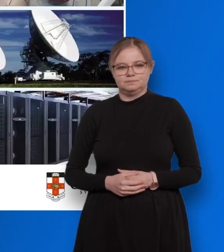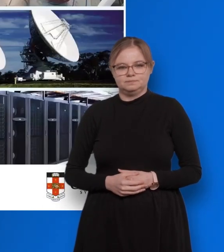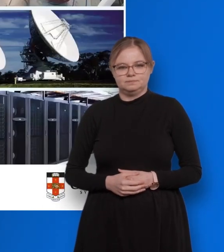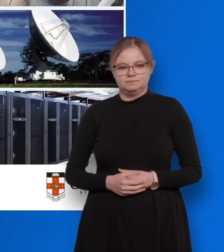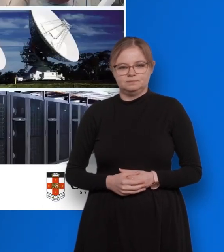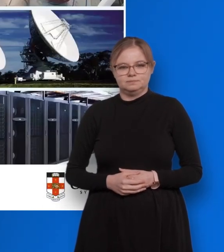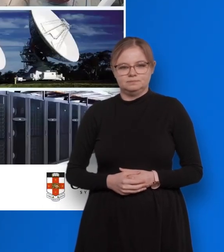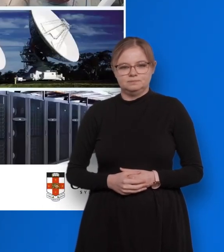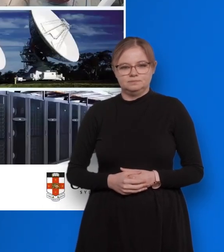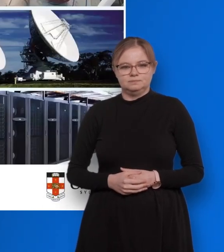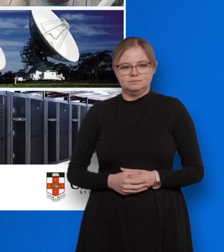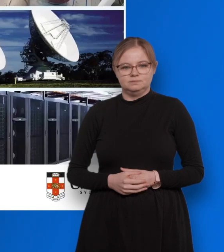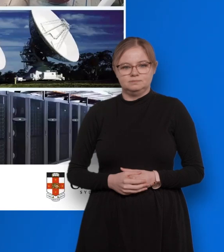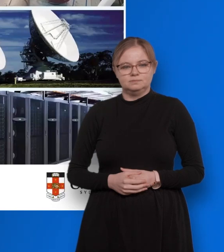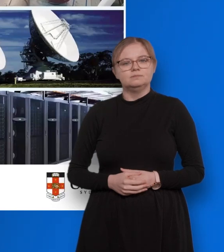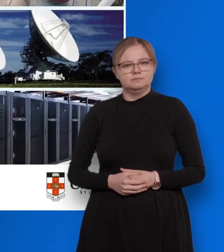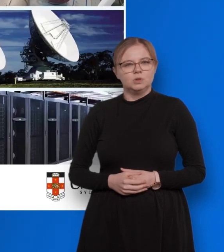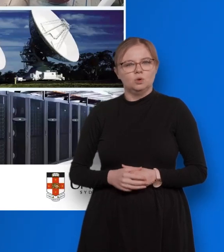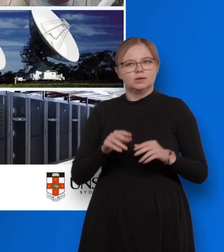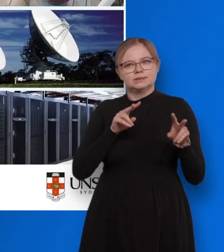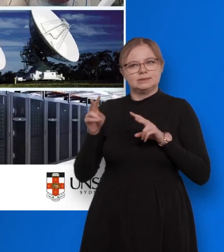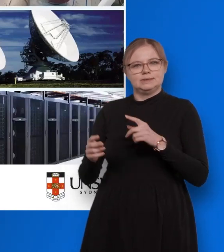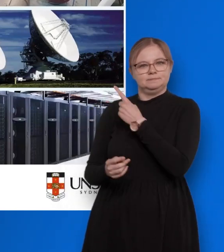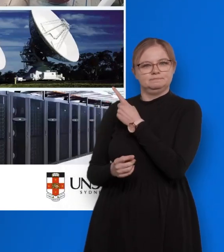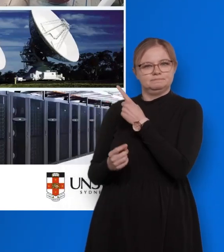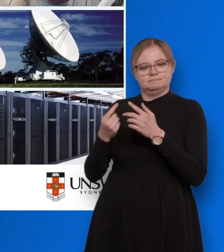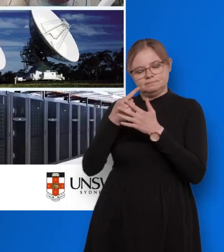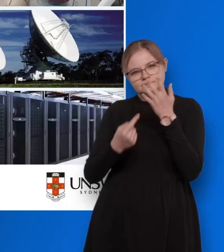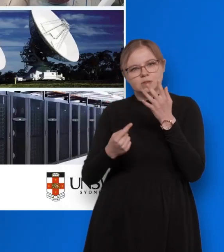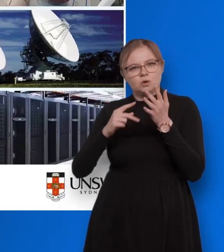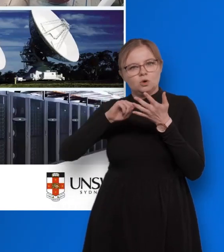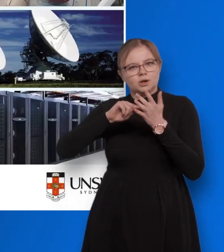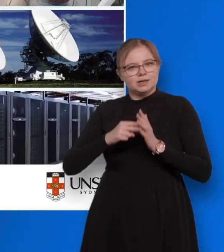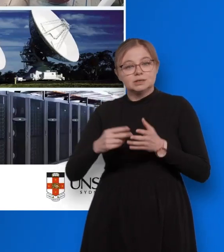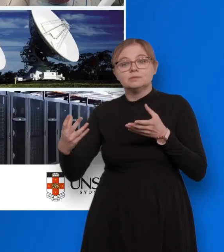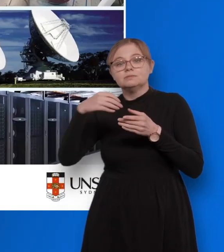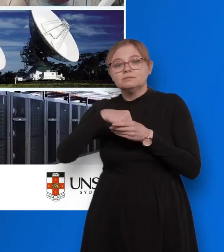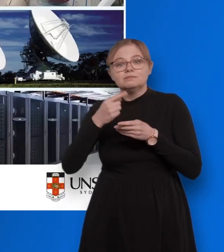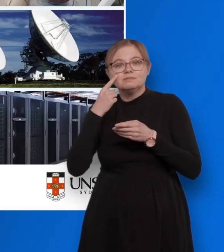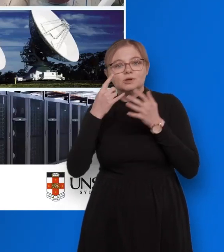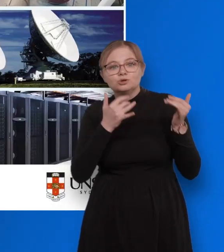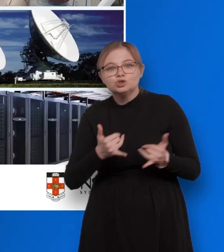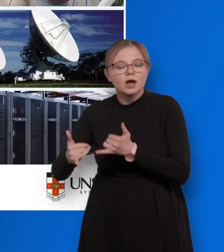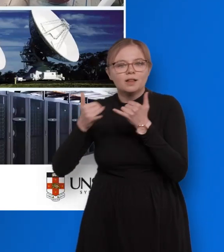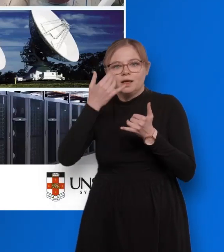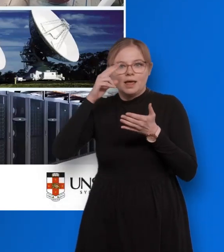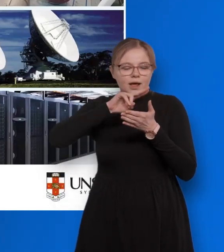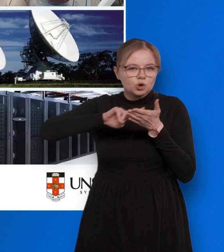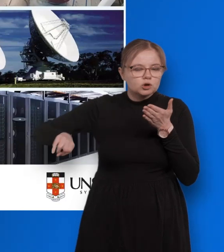To join us to trial anonymizing applications for access to scientific